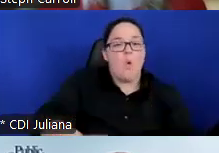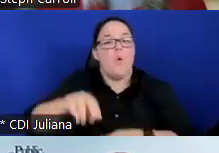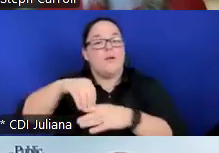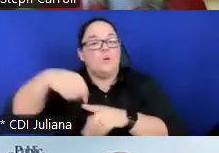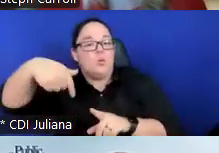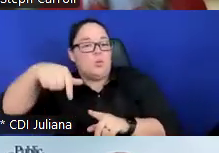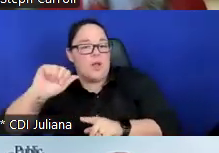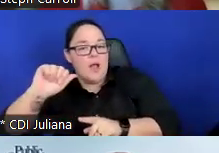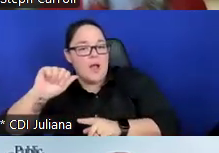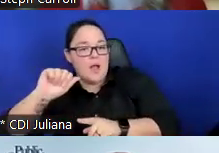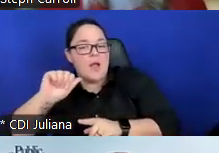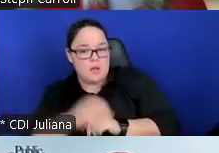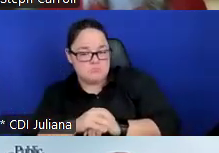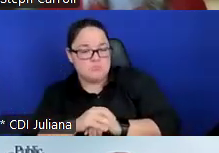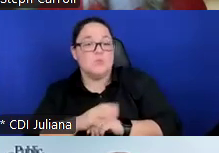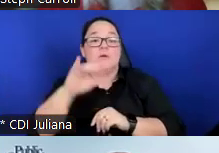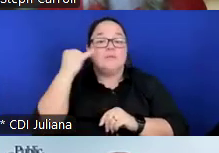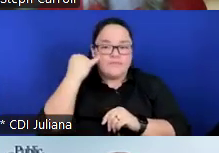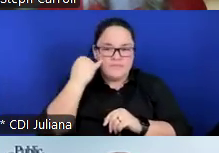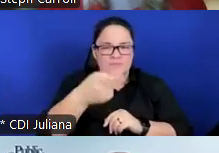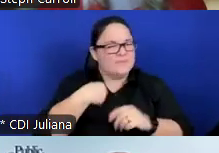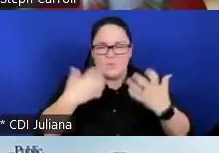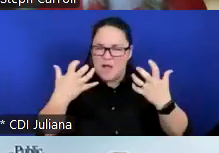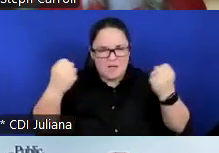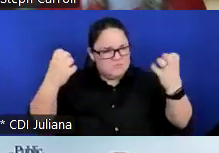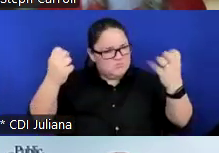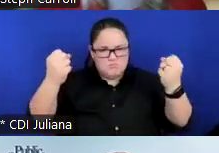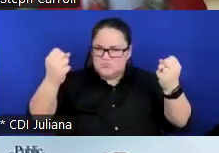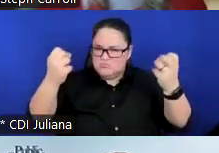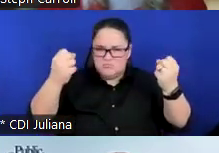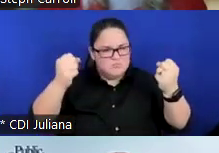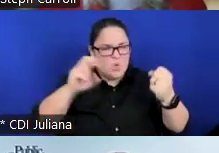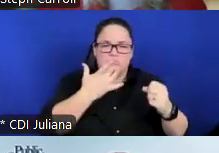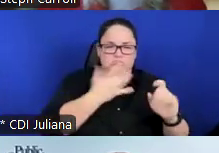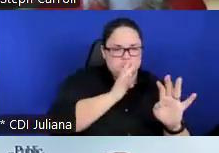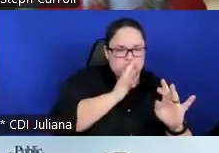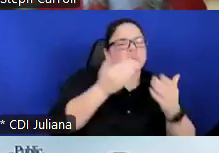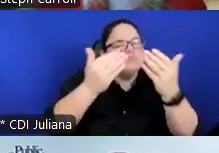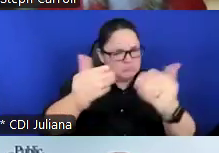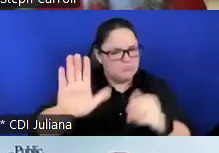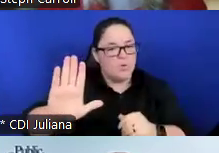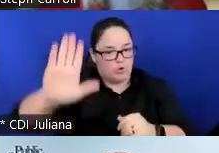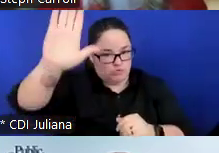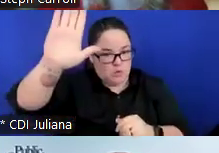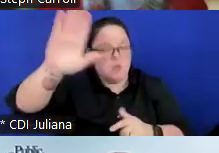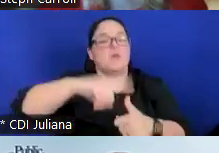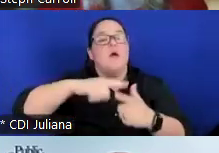or speak your question, please raise your hand and we'll give you permission to open your microphone or video to share your